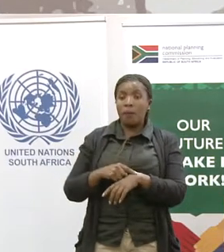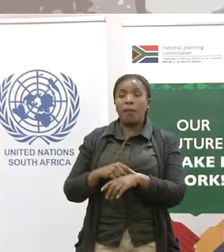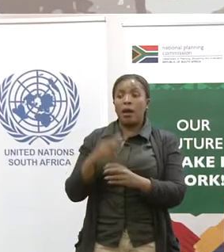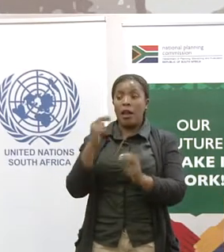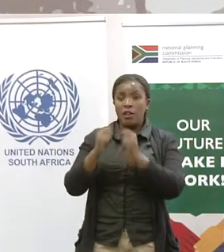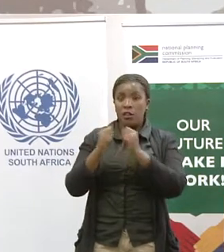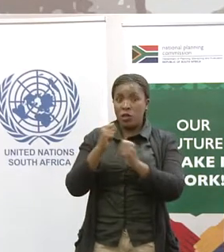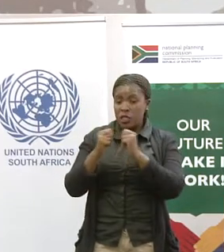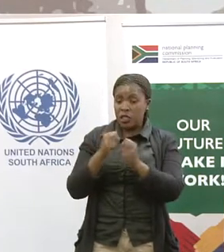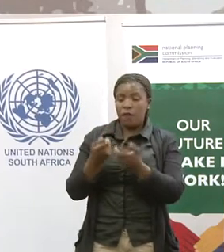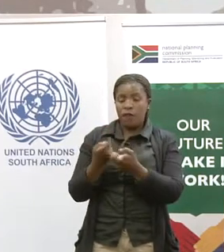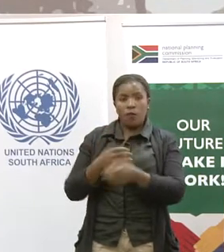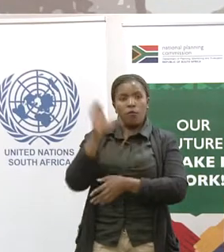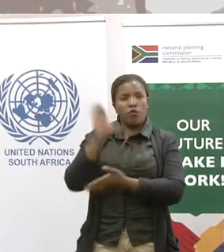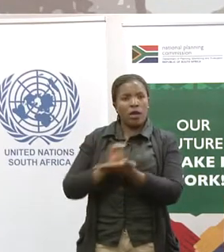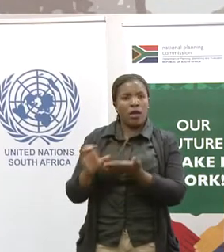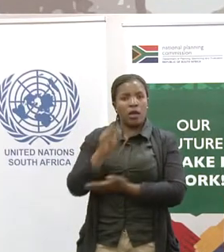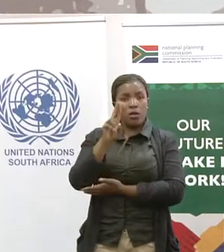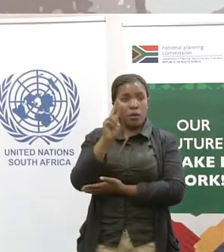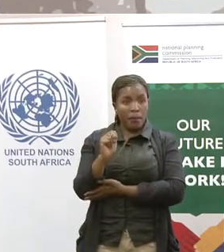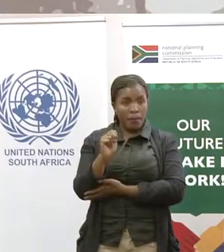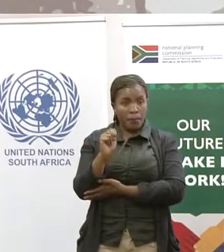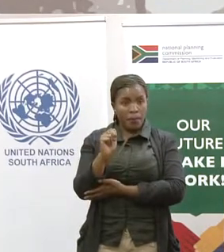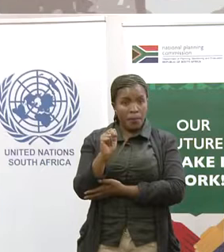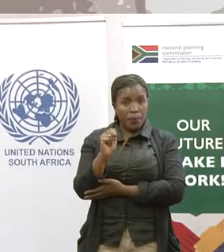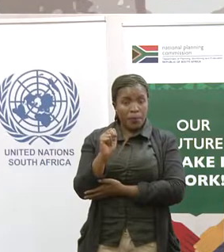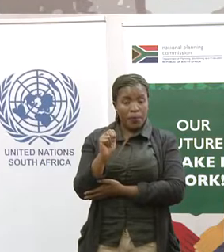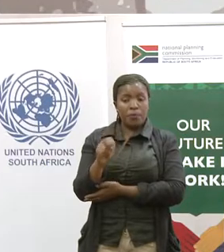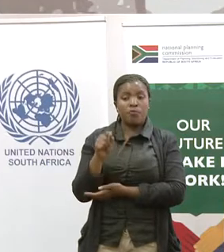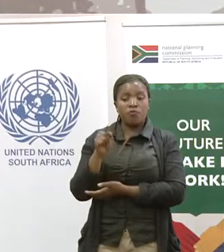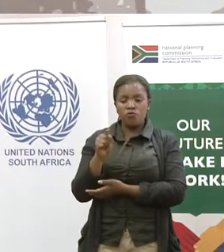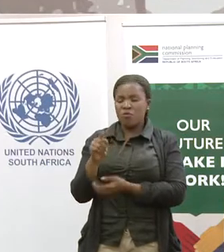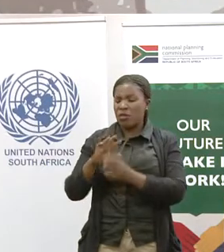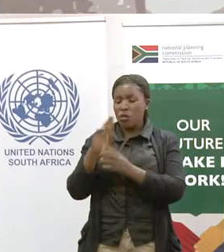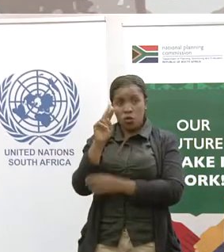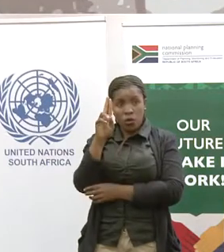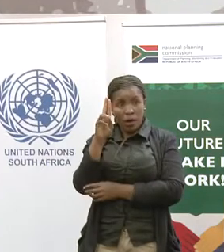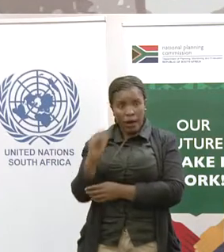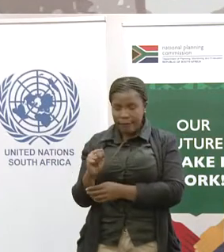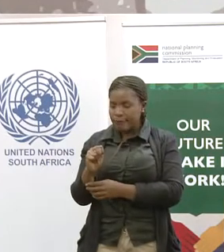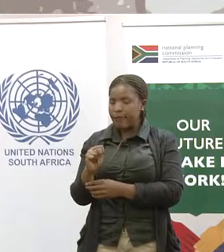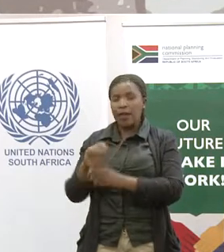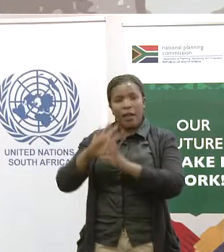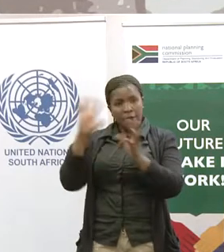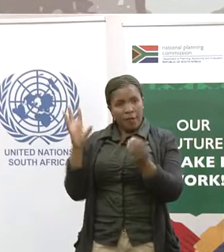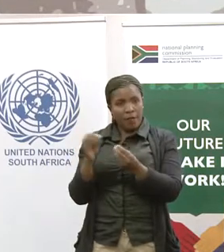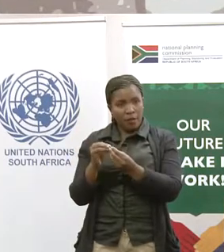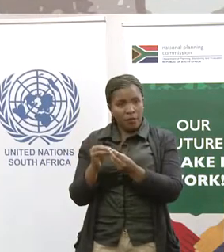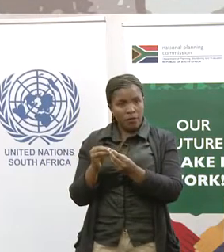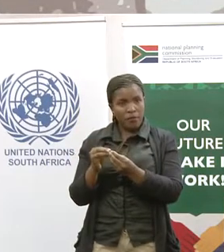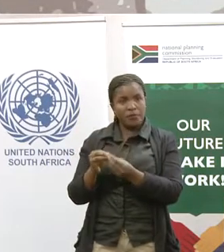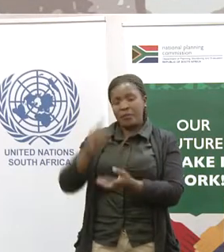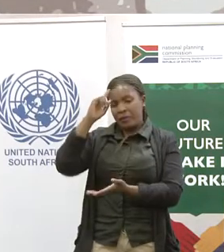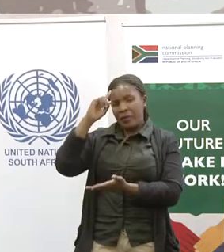negotiation of treaties, the United Nations and all its bureaucrats finally realized that they cannot pull this thing